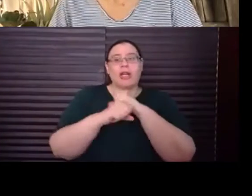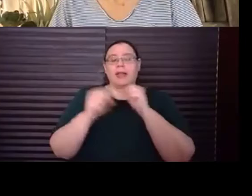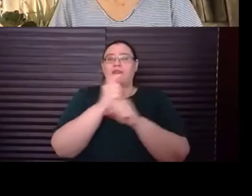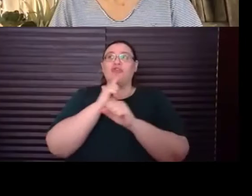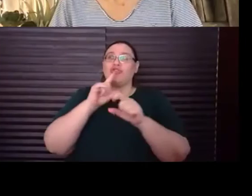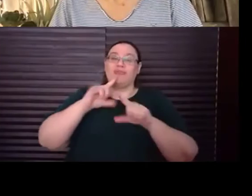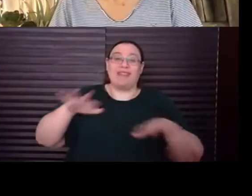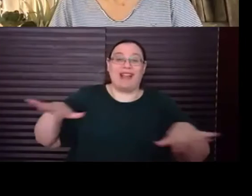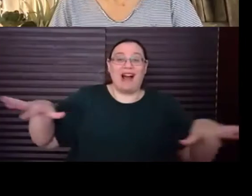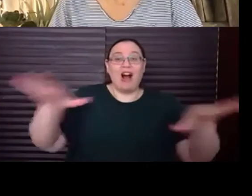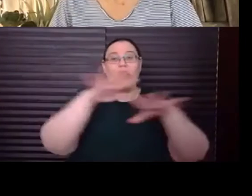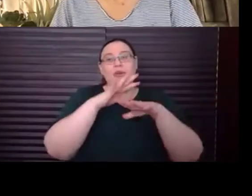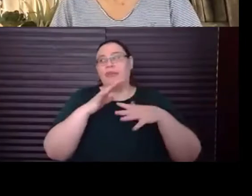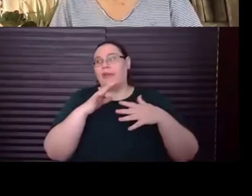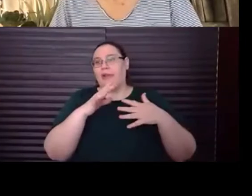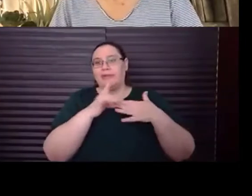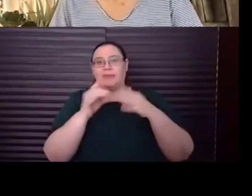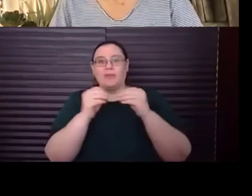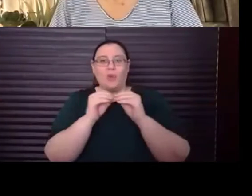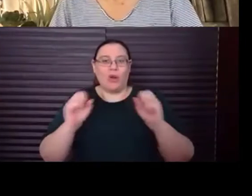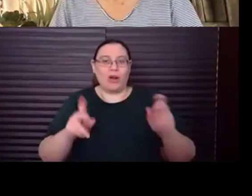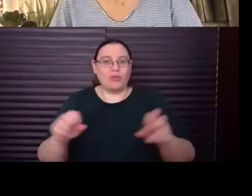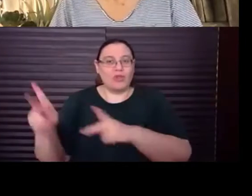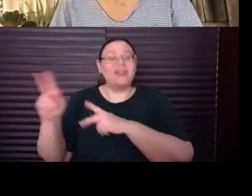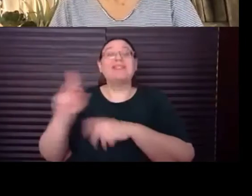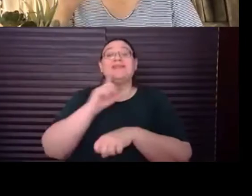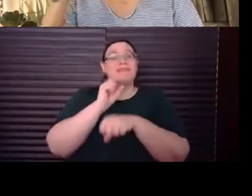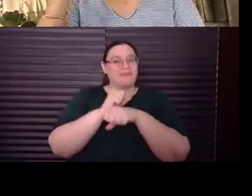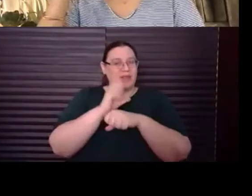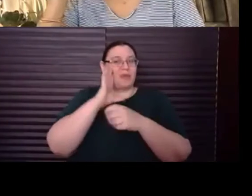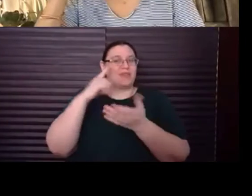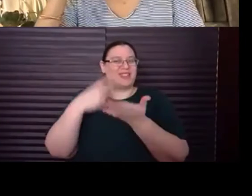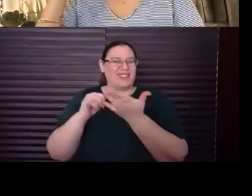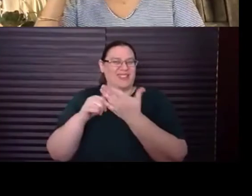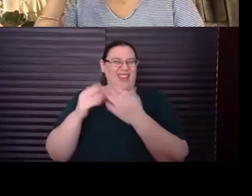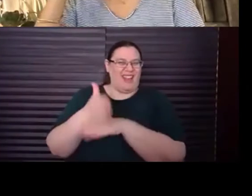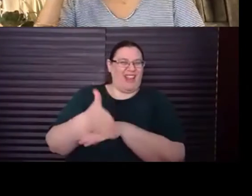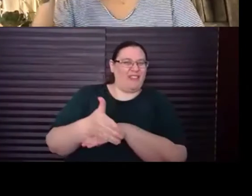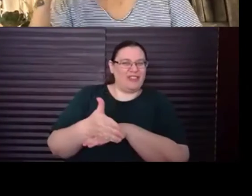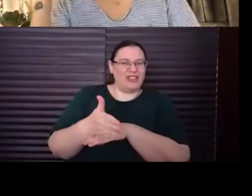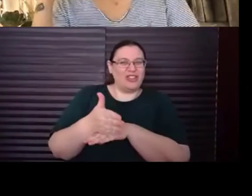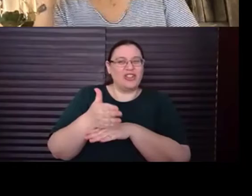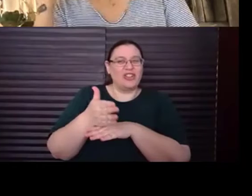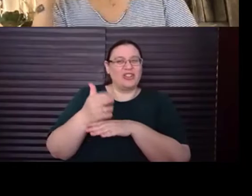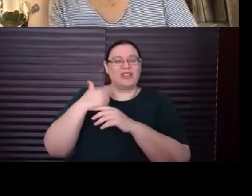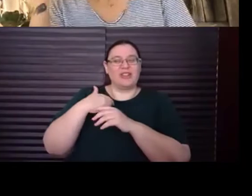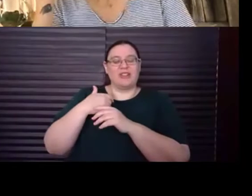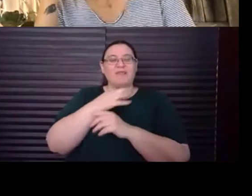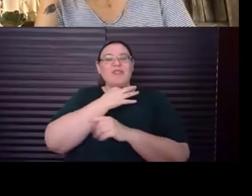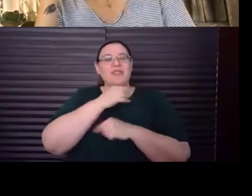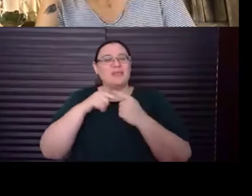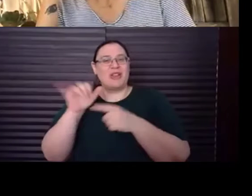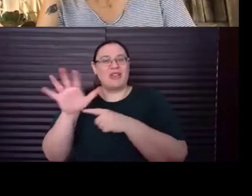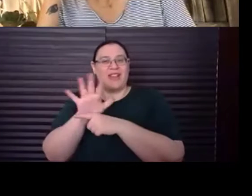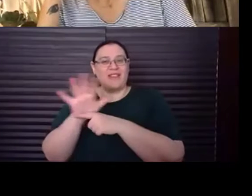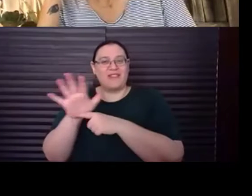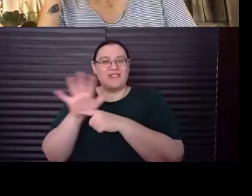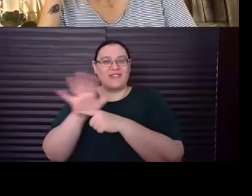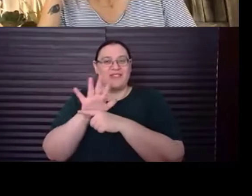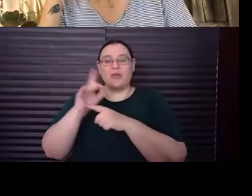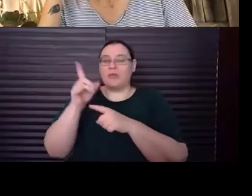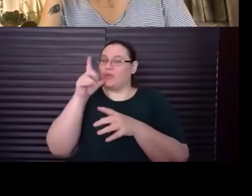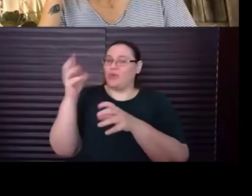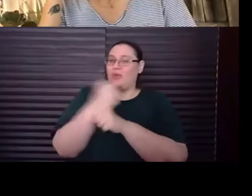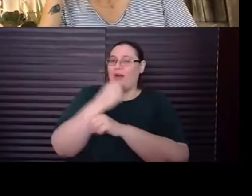and leading to opportunities. And in fact, we're going to get to this after, because I want to hear from the film that's won